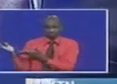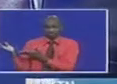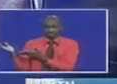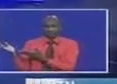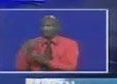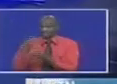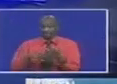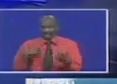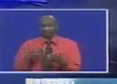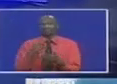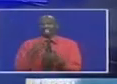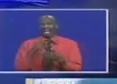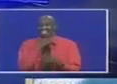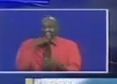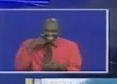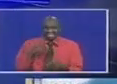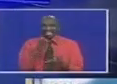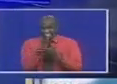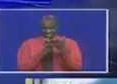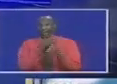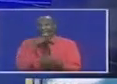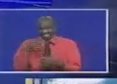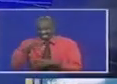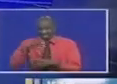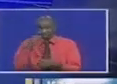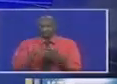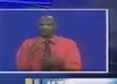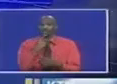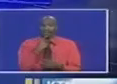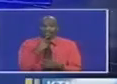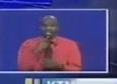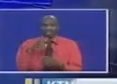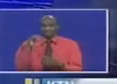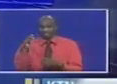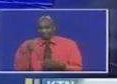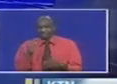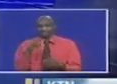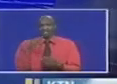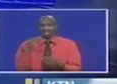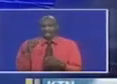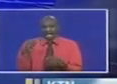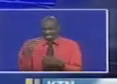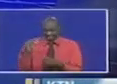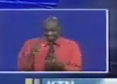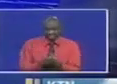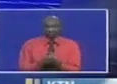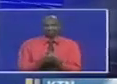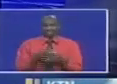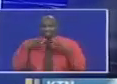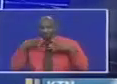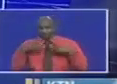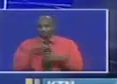mostly the arid and semi-arid counties. As you can see, Turkana, Marsabit, Mandera, Wajir, Garissa, Isiolo, Samburu, West